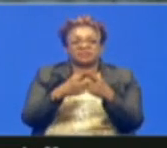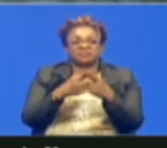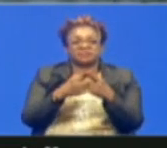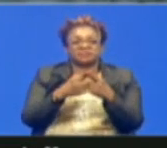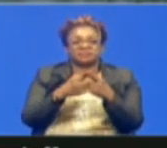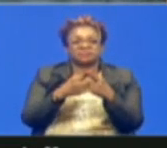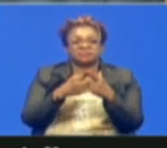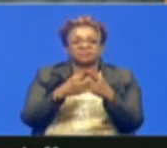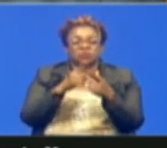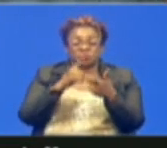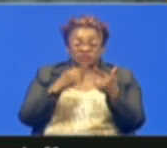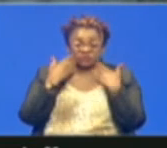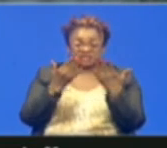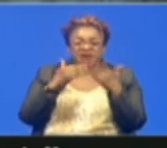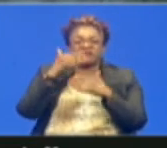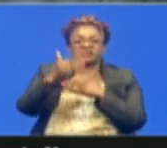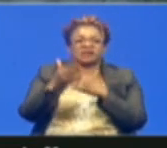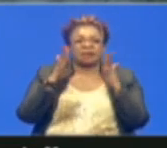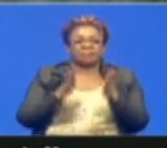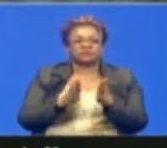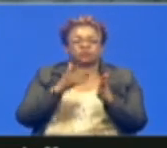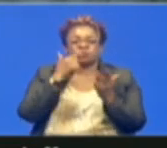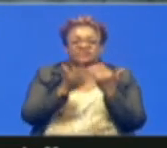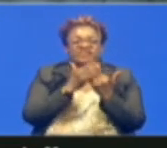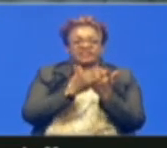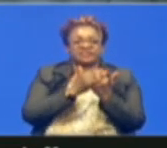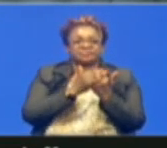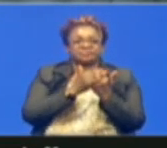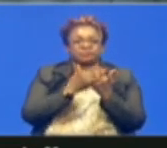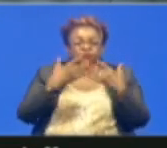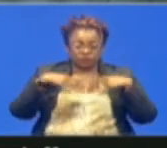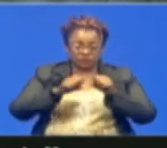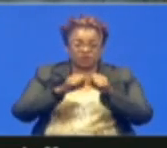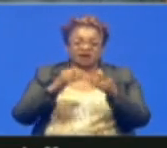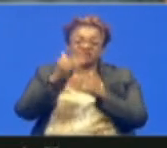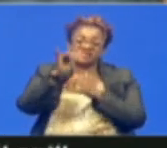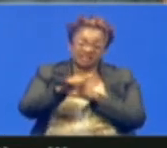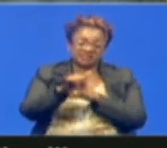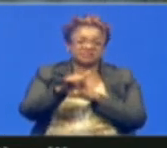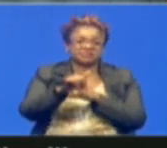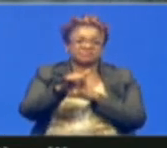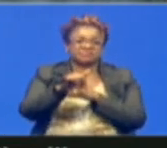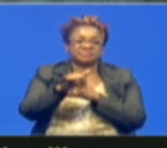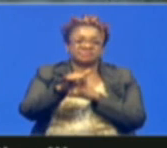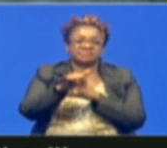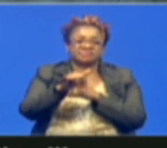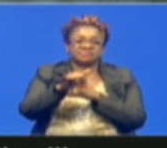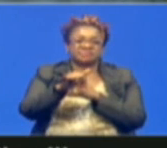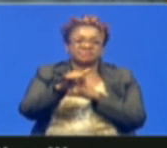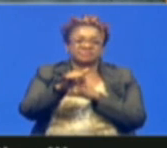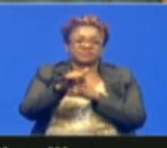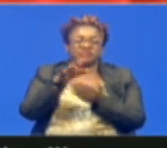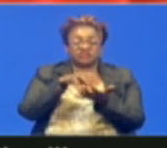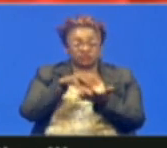probably what you'll see after is somebody who's favored to take on after that, and that could only lead to the